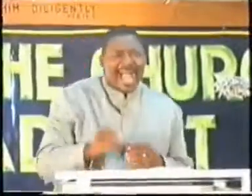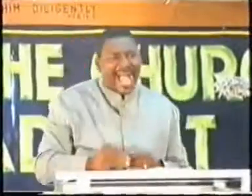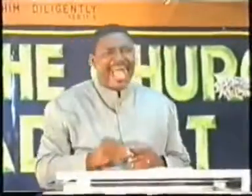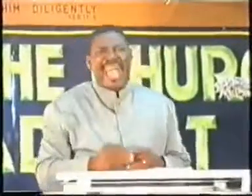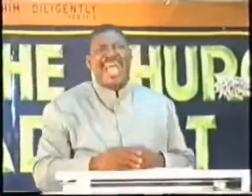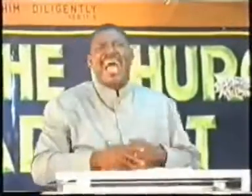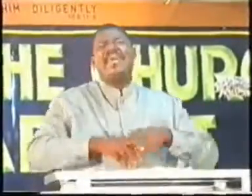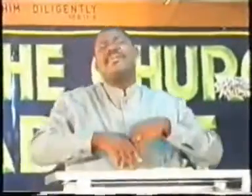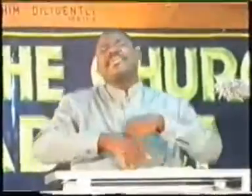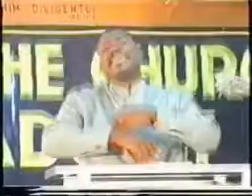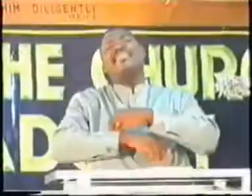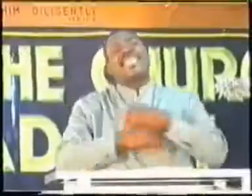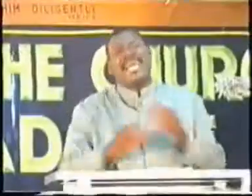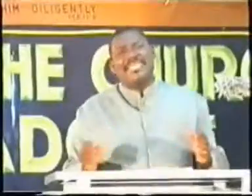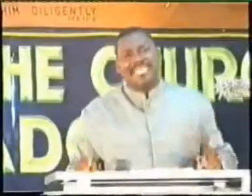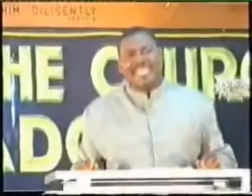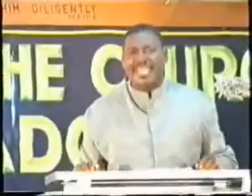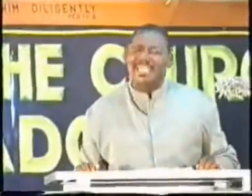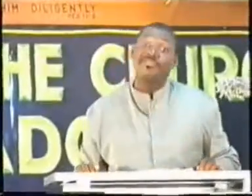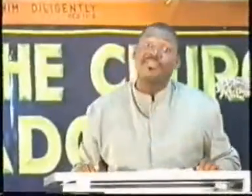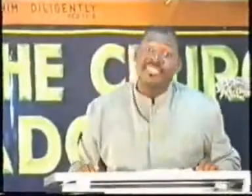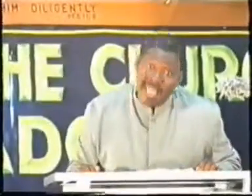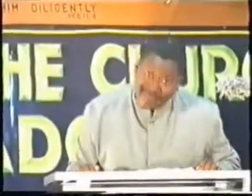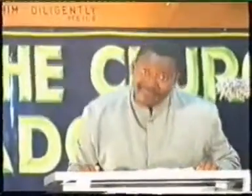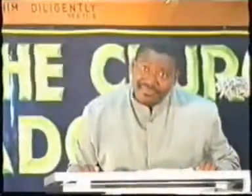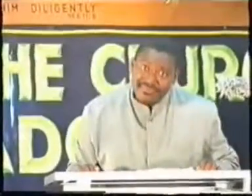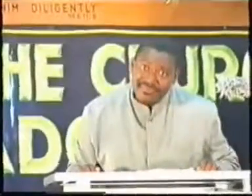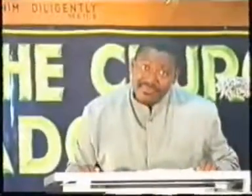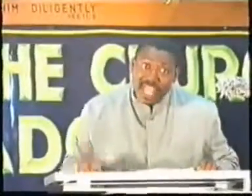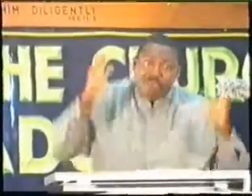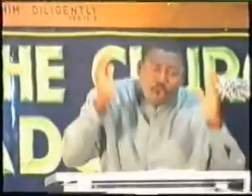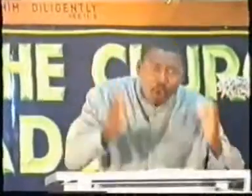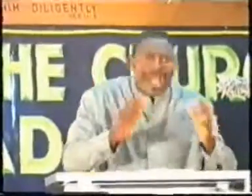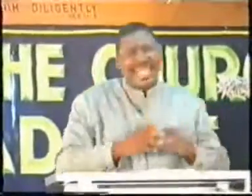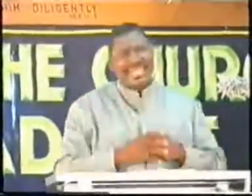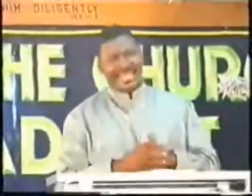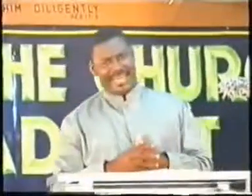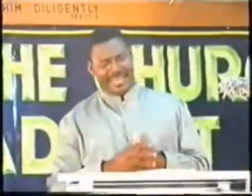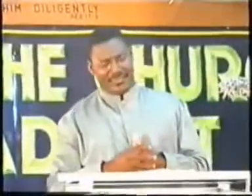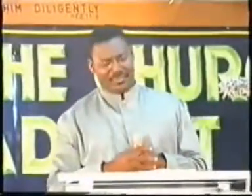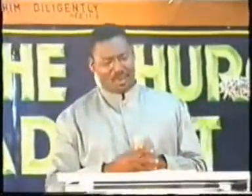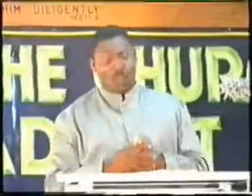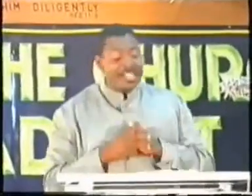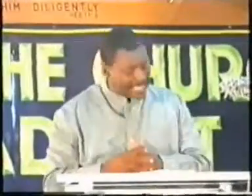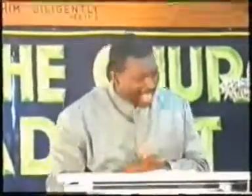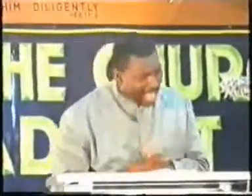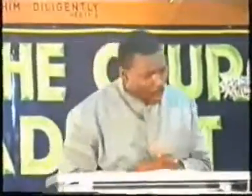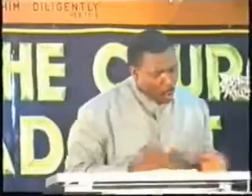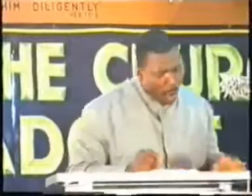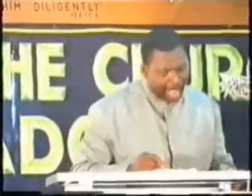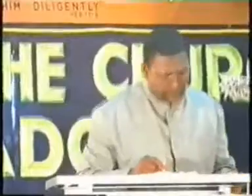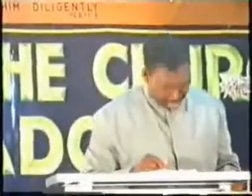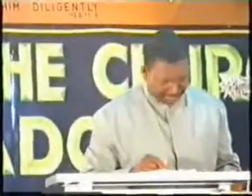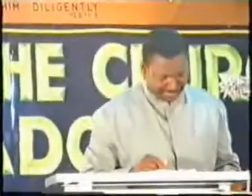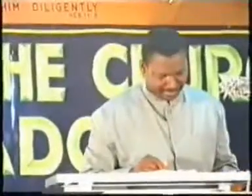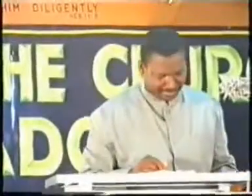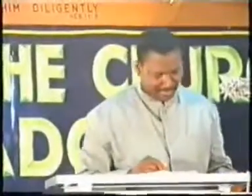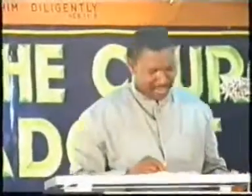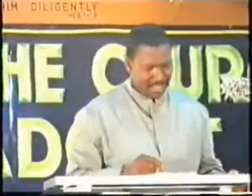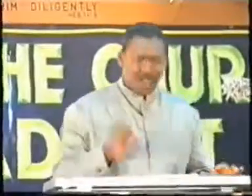Christosum. Ah, I have to say, Christianity is for sale. Yeah, Tom, I didn't then. Wouldn't see car or a